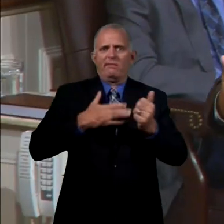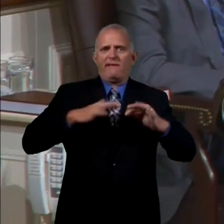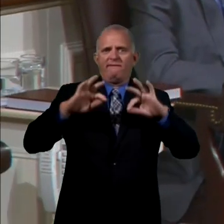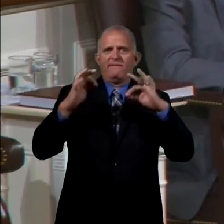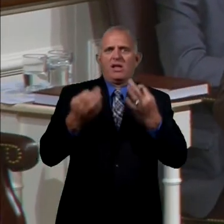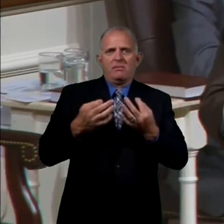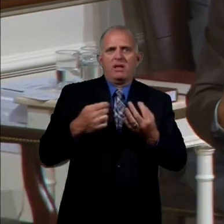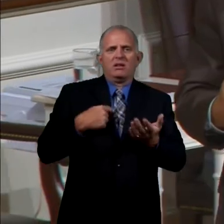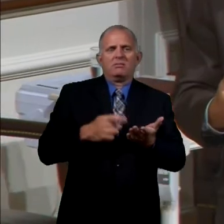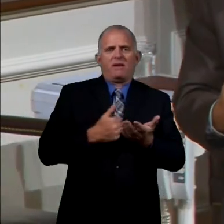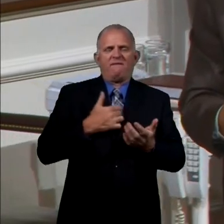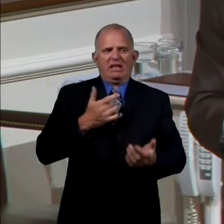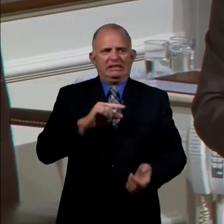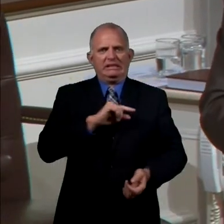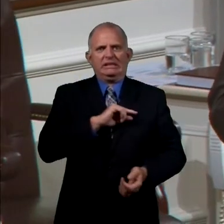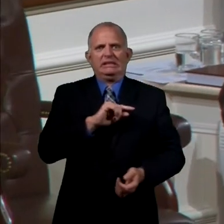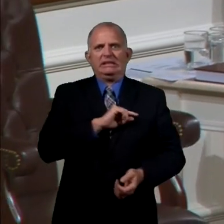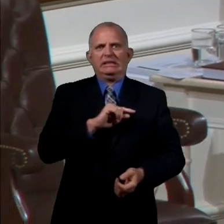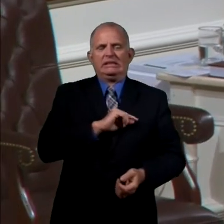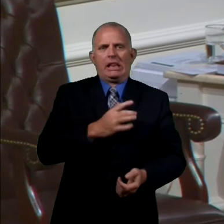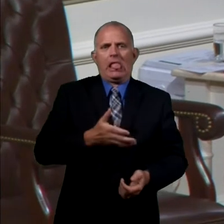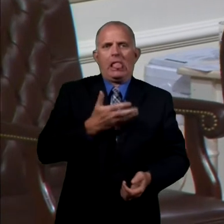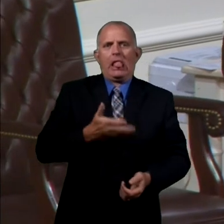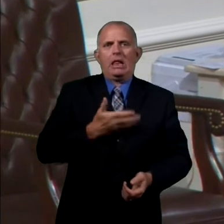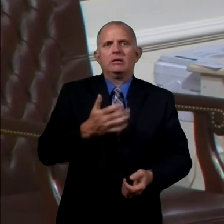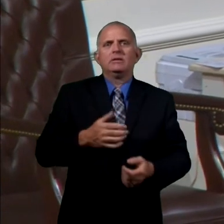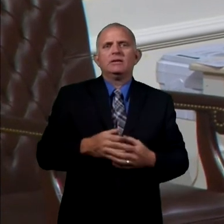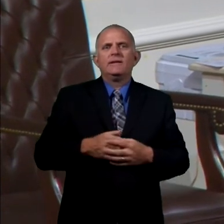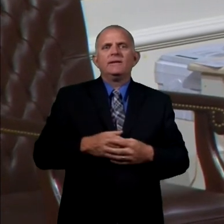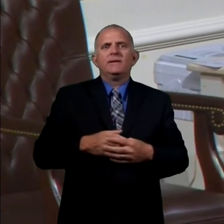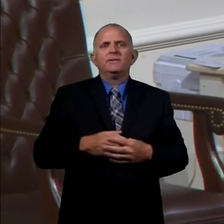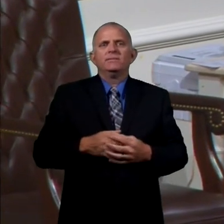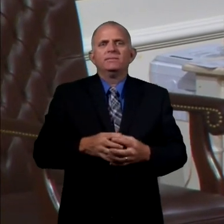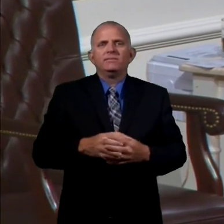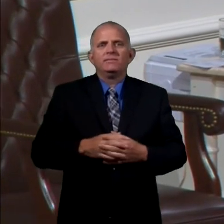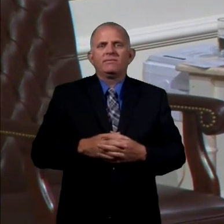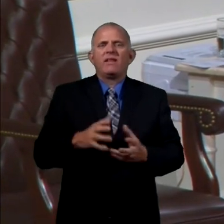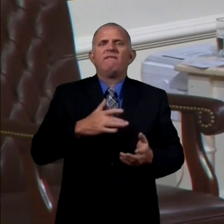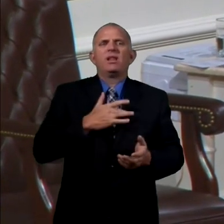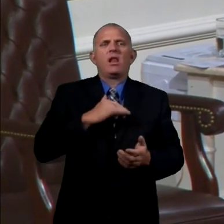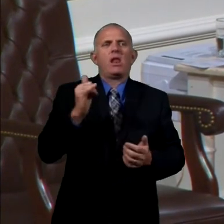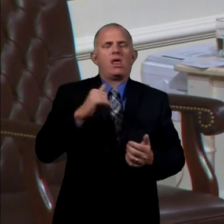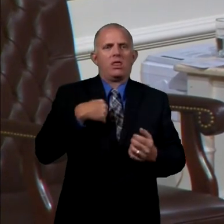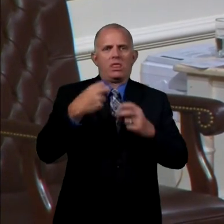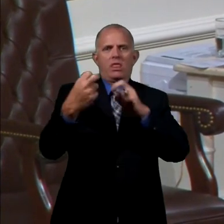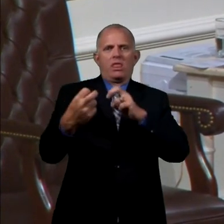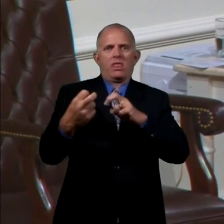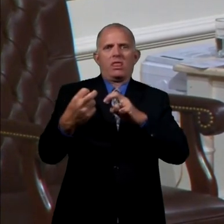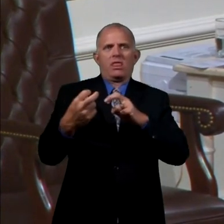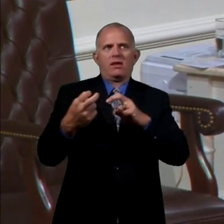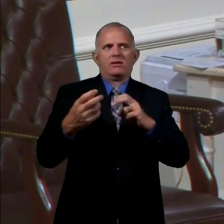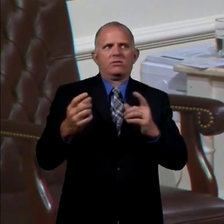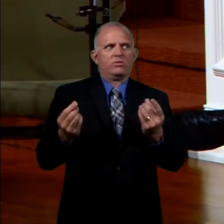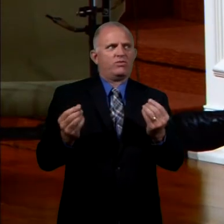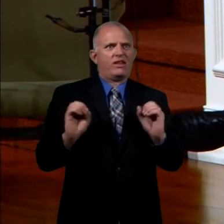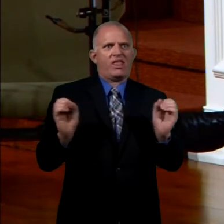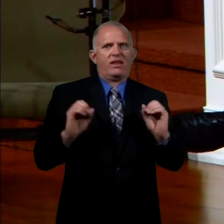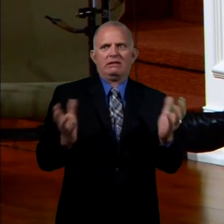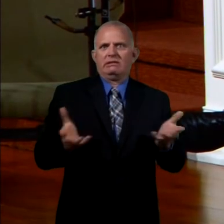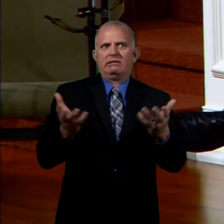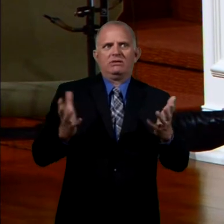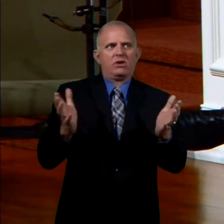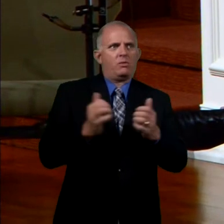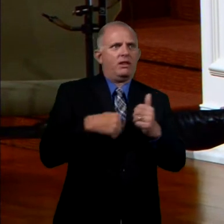think something's wrong because I can't be this much time. I have to be busy. And you find things to create because you